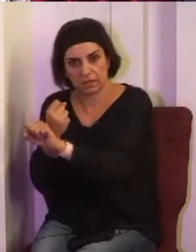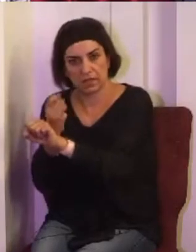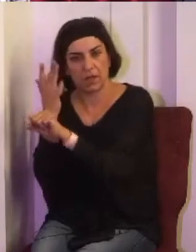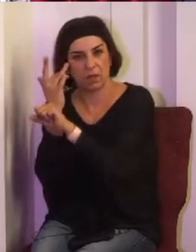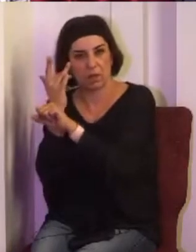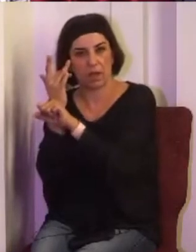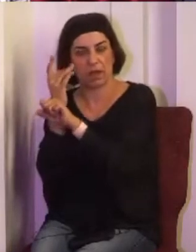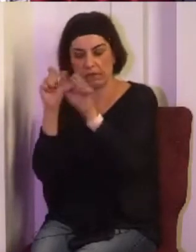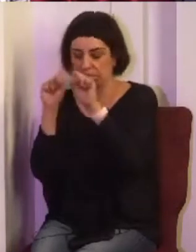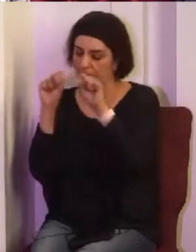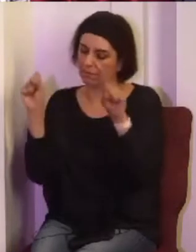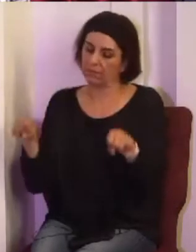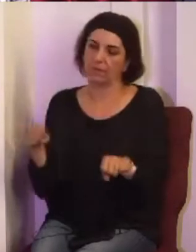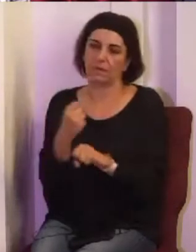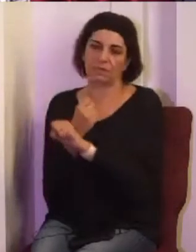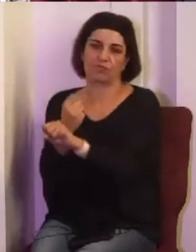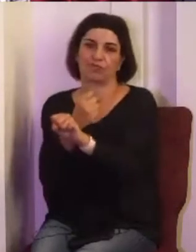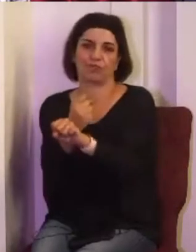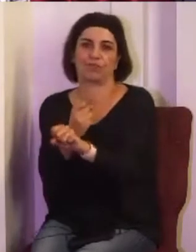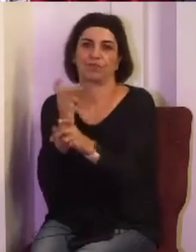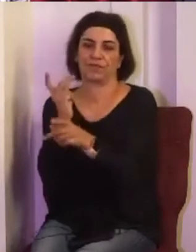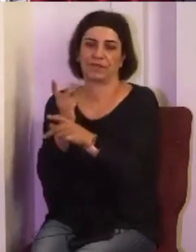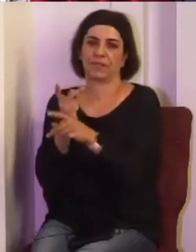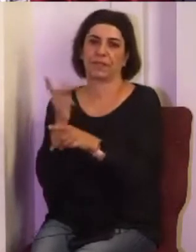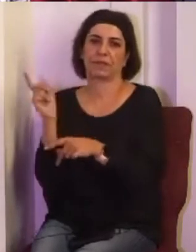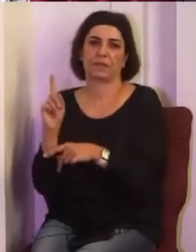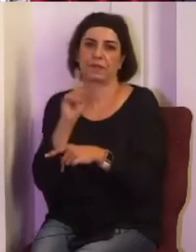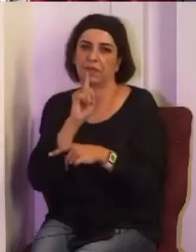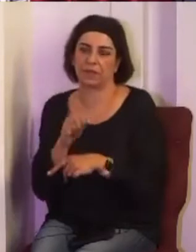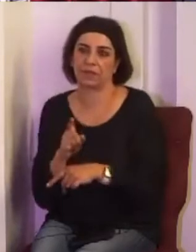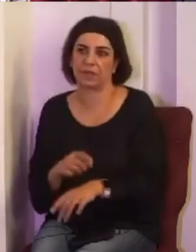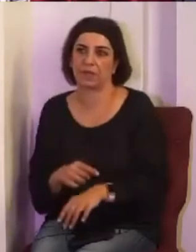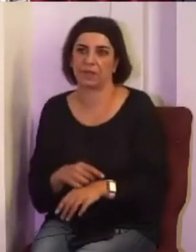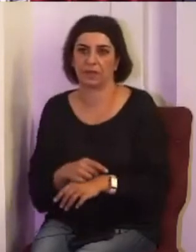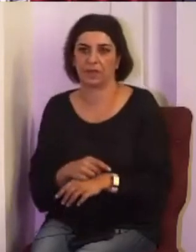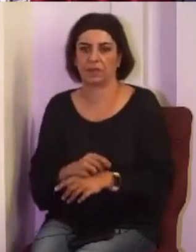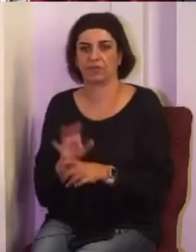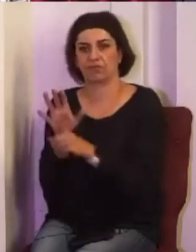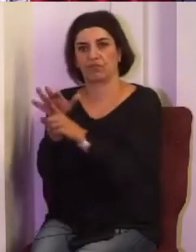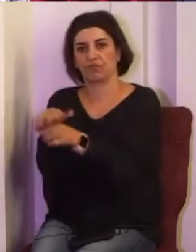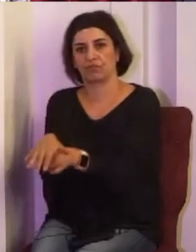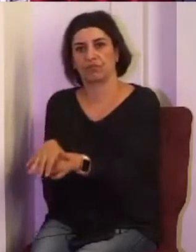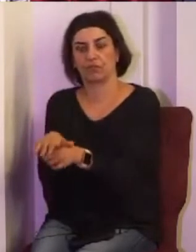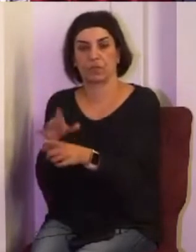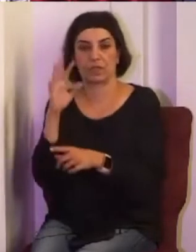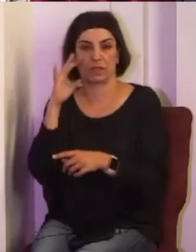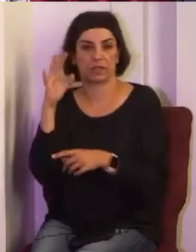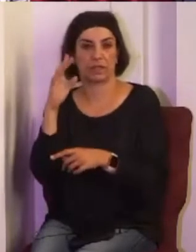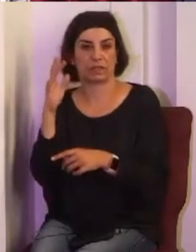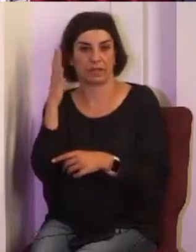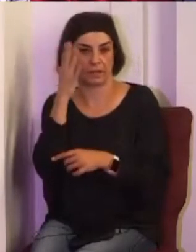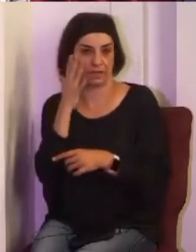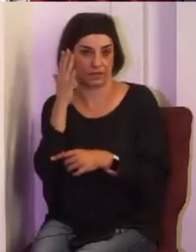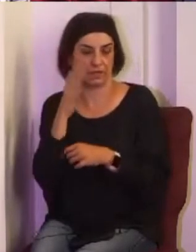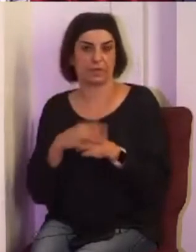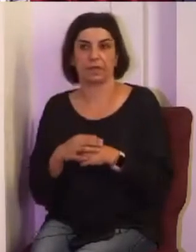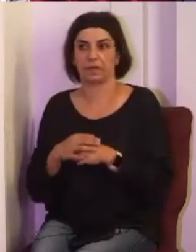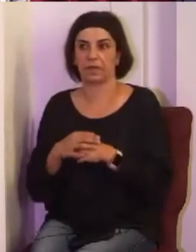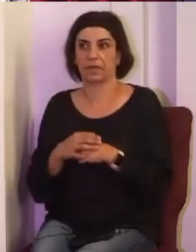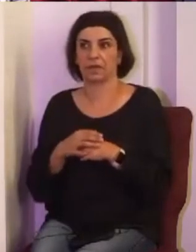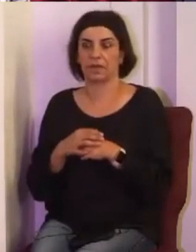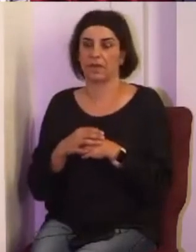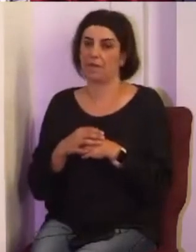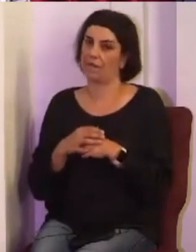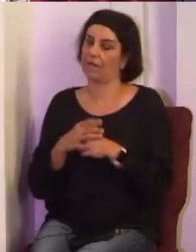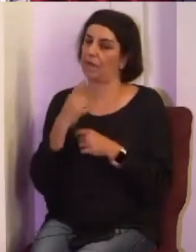a system that kept them where they were, kept them down. Sounds familiar, doesn't it? This sounds very familiar